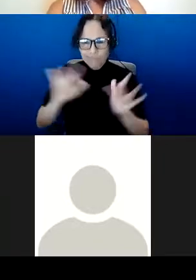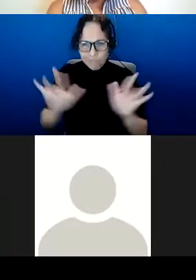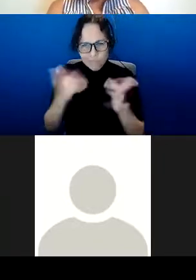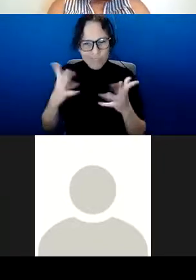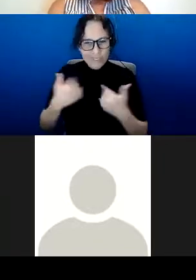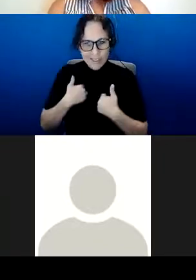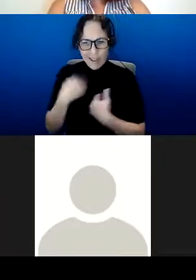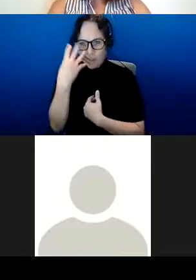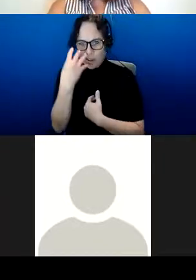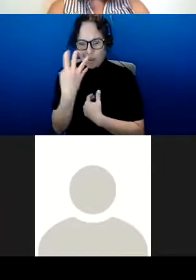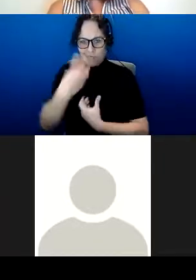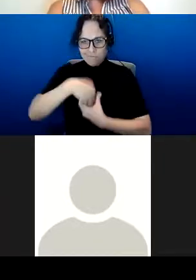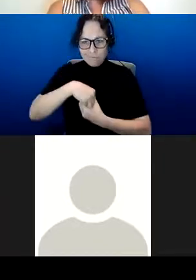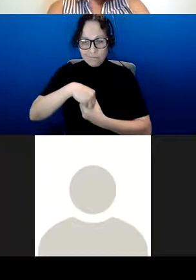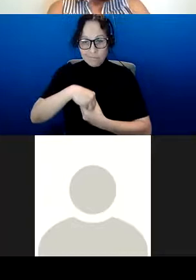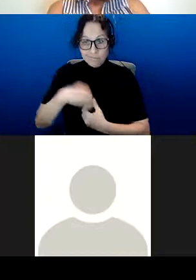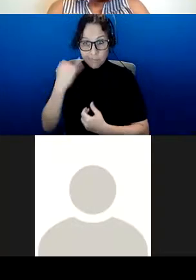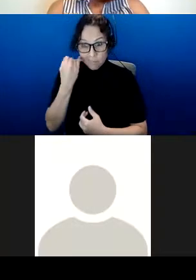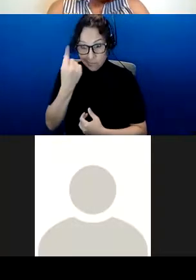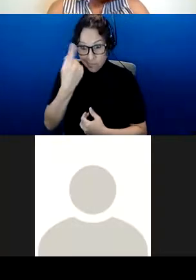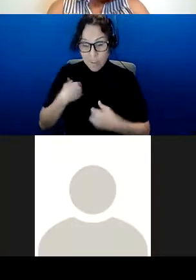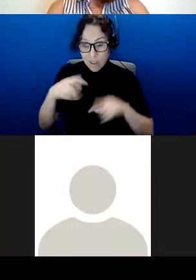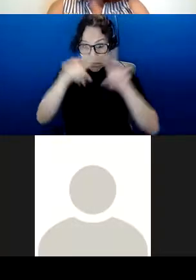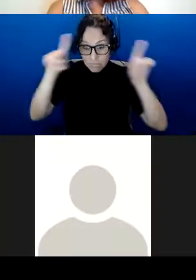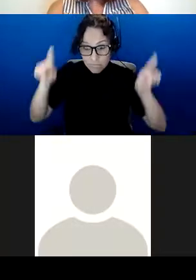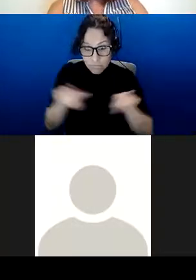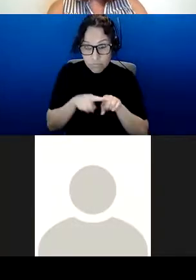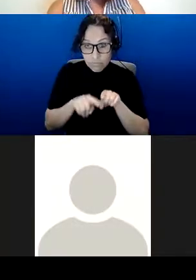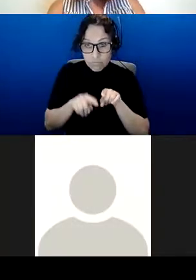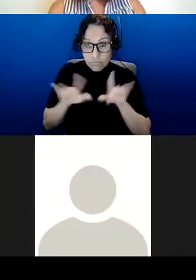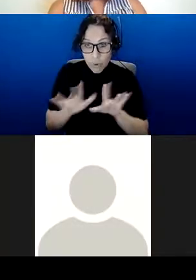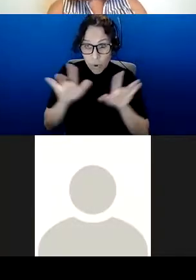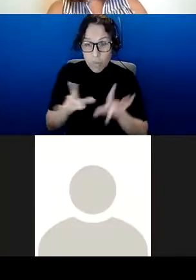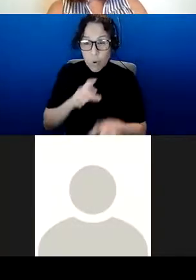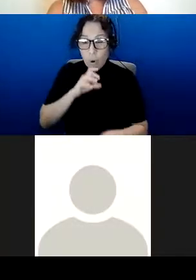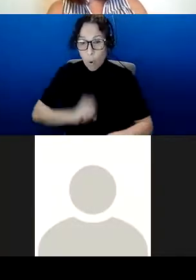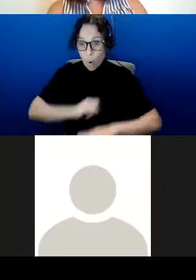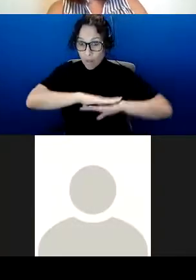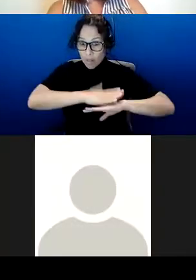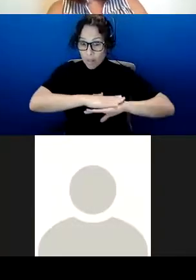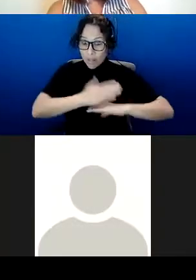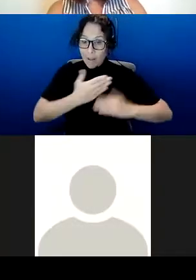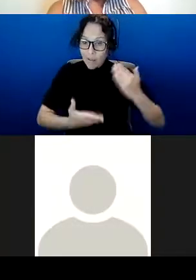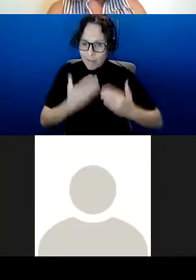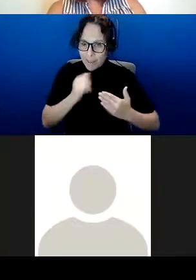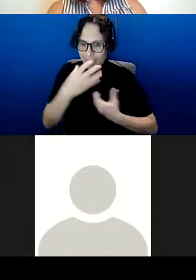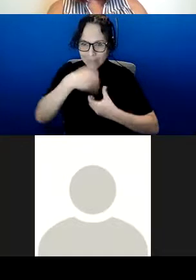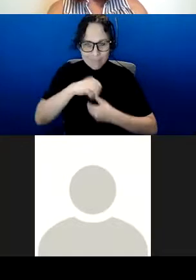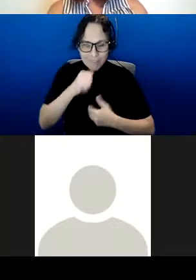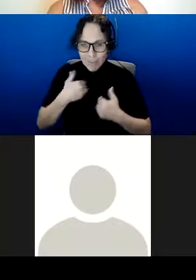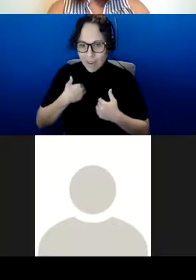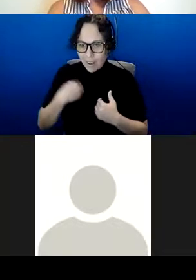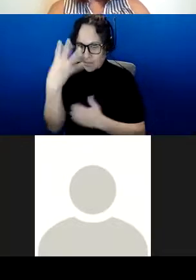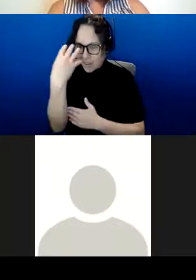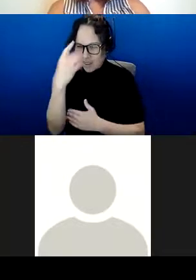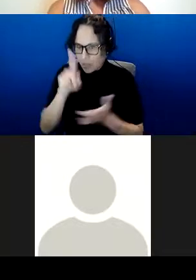However, if you're using a desktop computer or an older laptop, you may not have a built-in webcam. Best to check